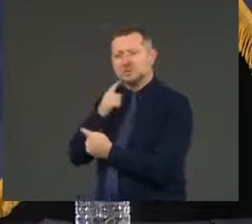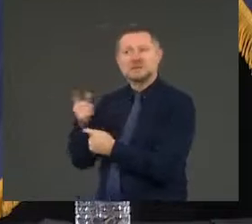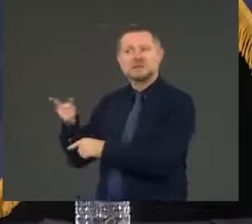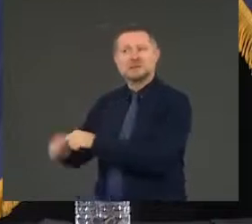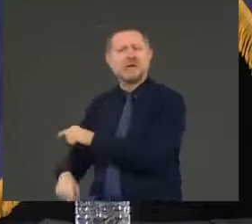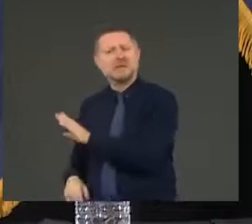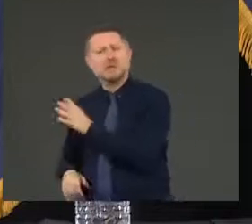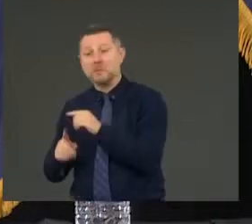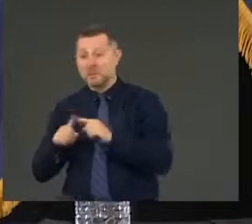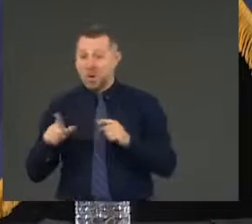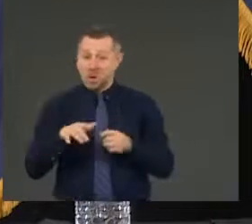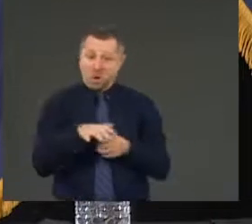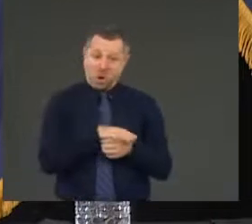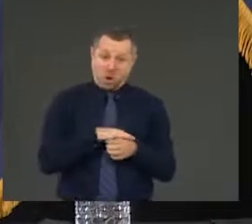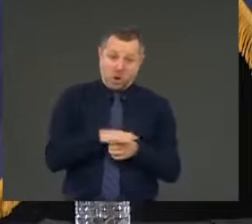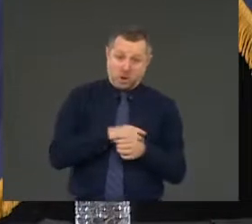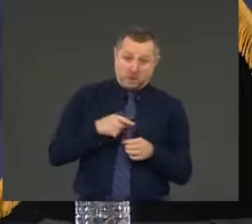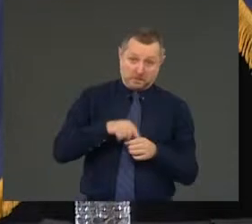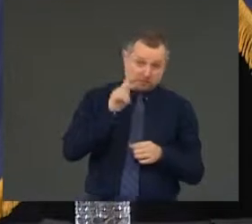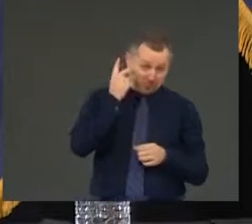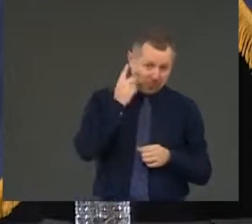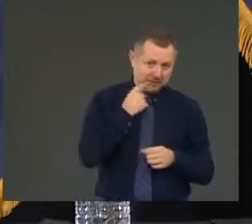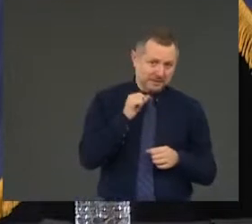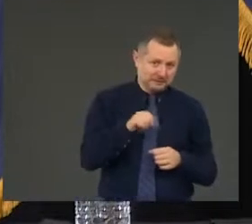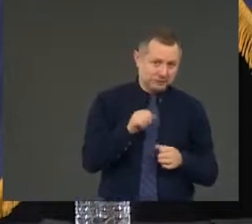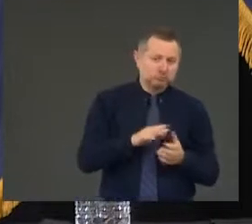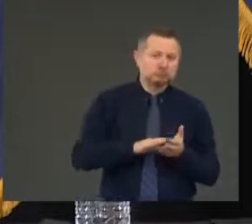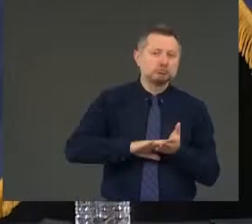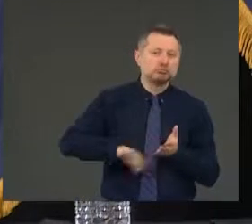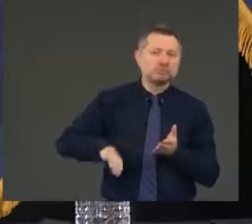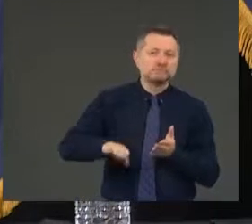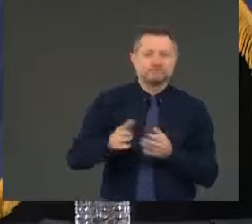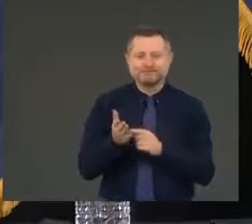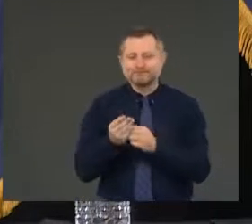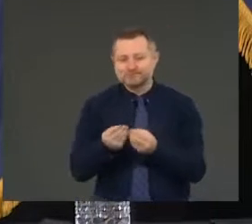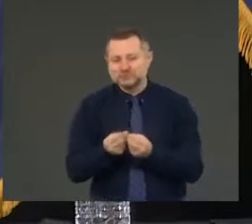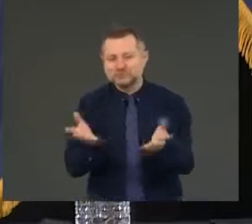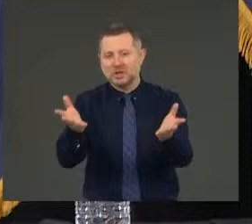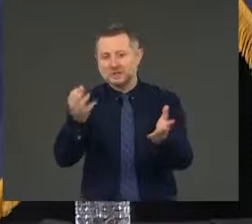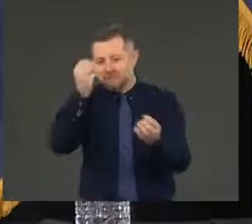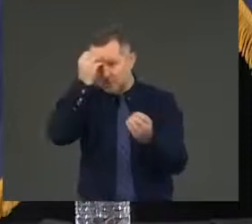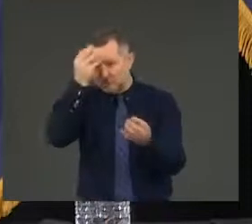could release disciplinary records even